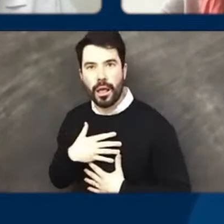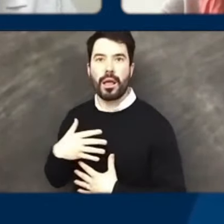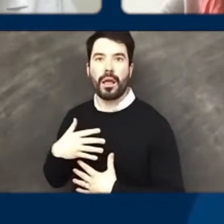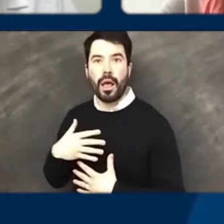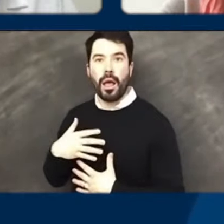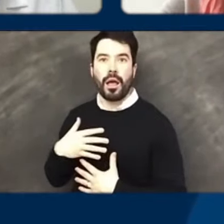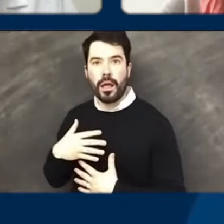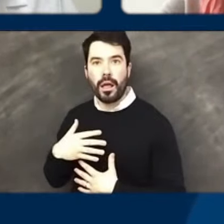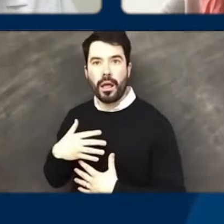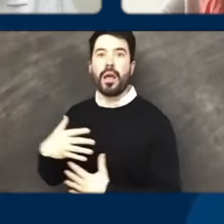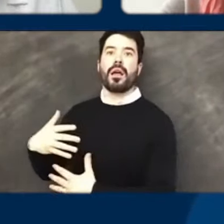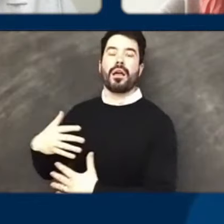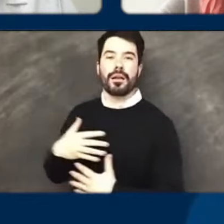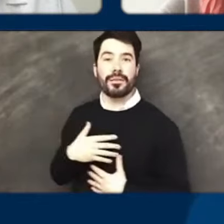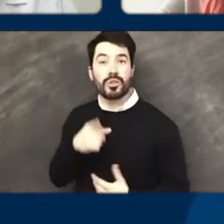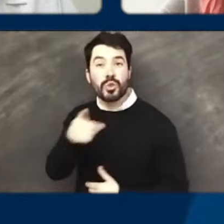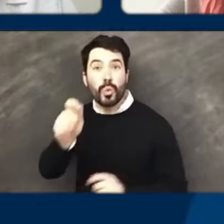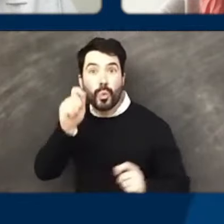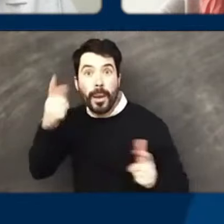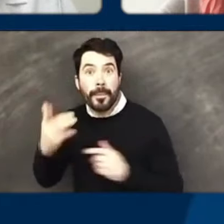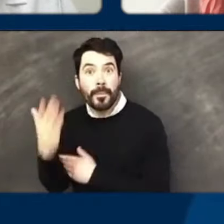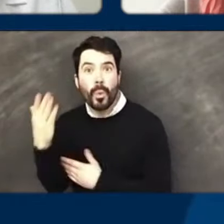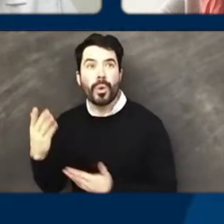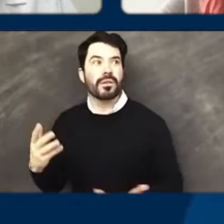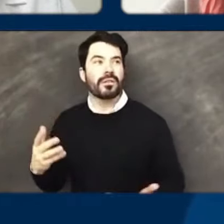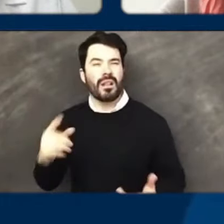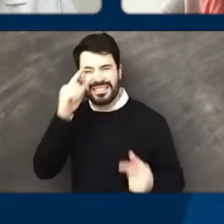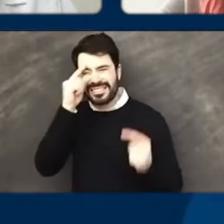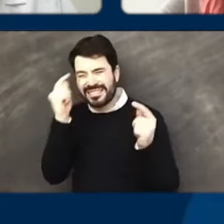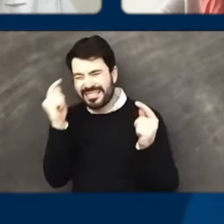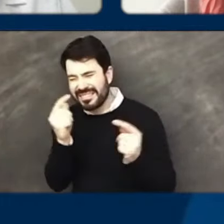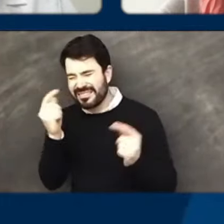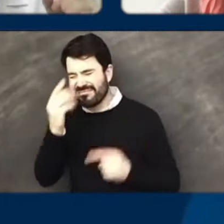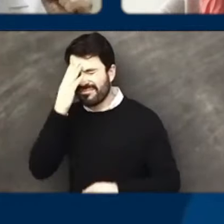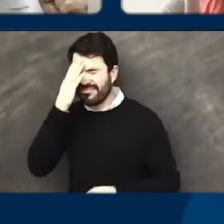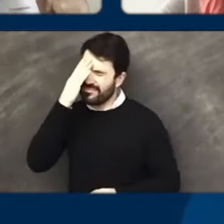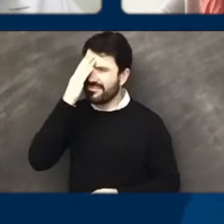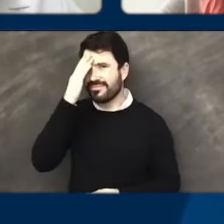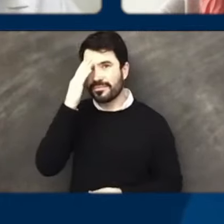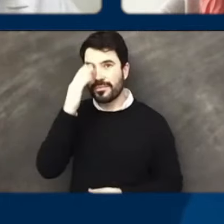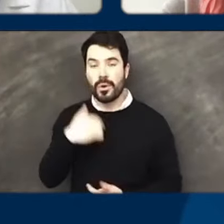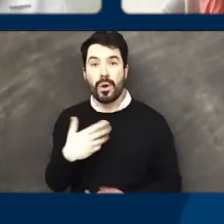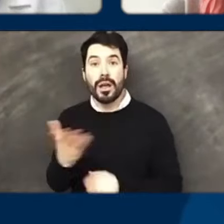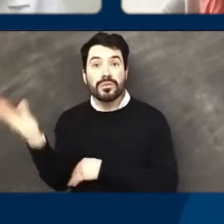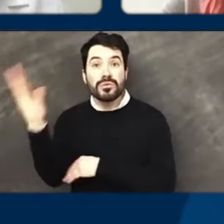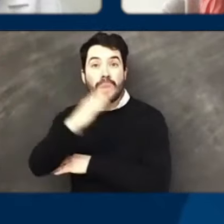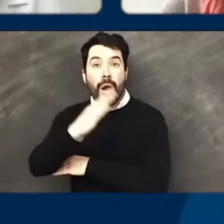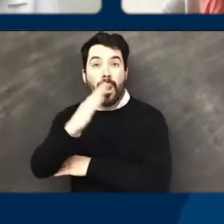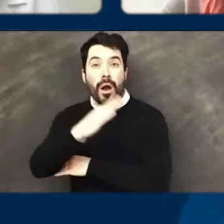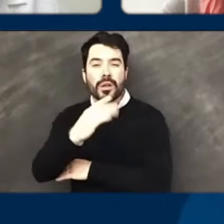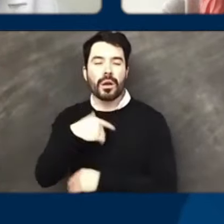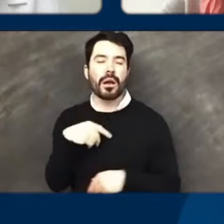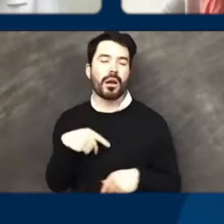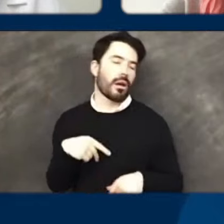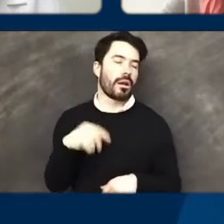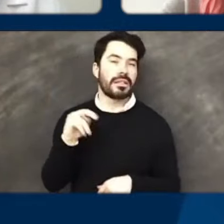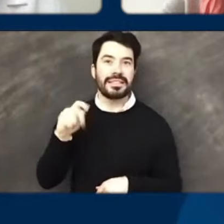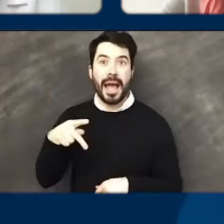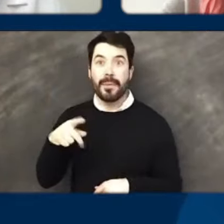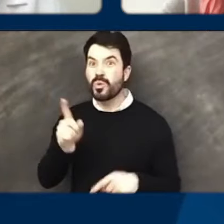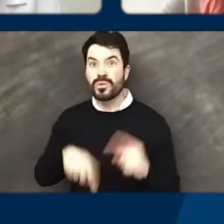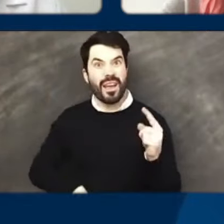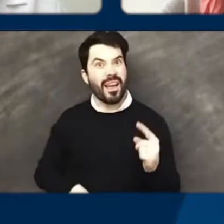apnea. Morning headaches, the desire to take daytime naps that's really almost uncontrollable.